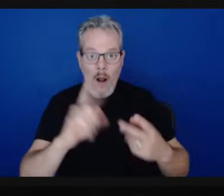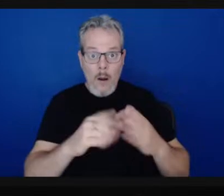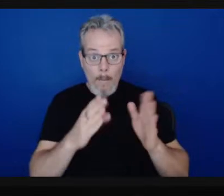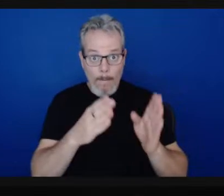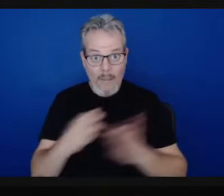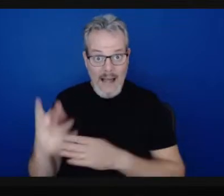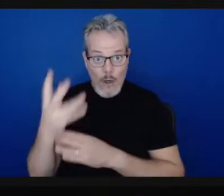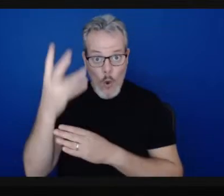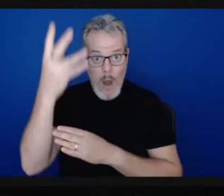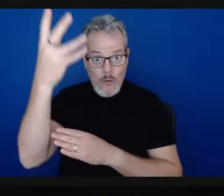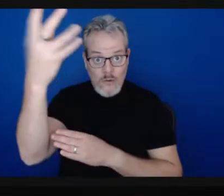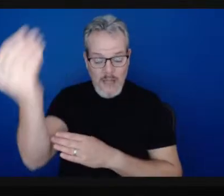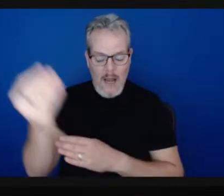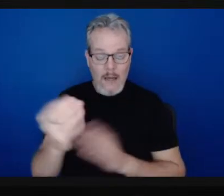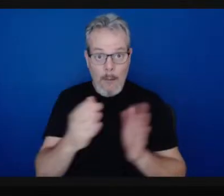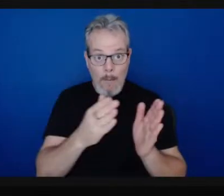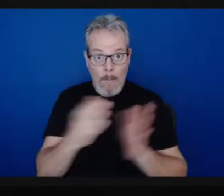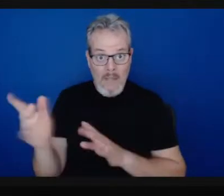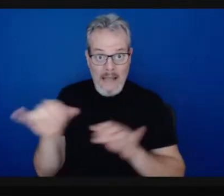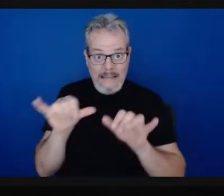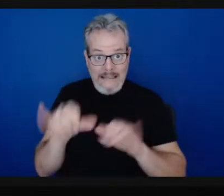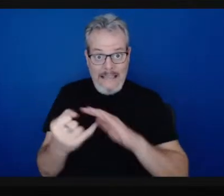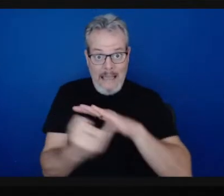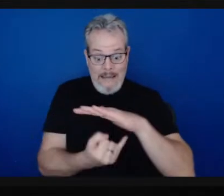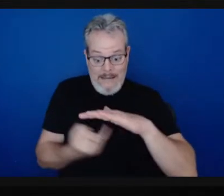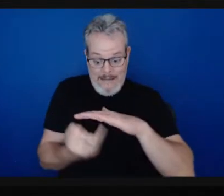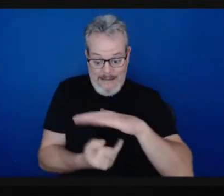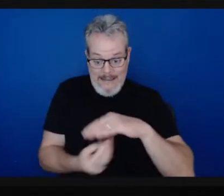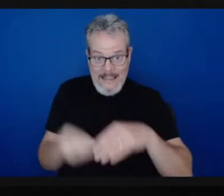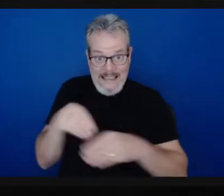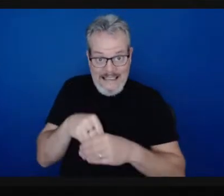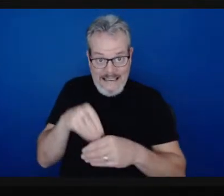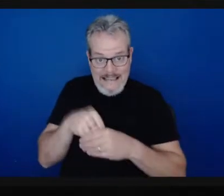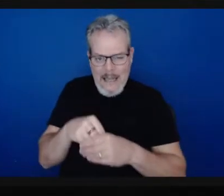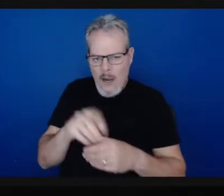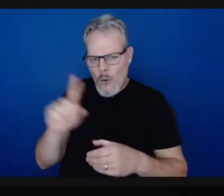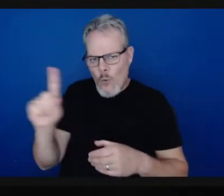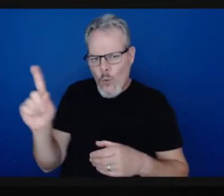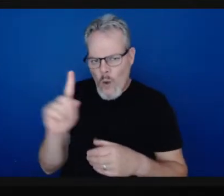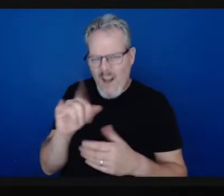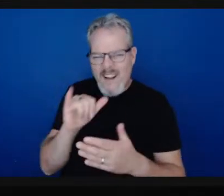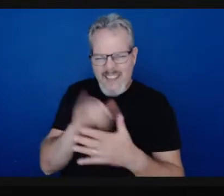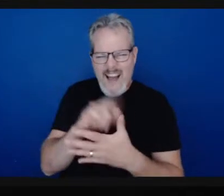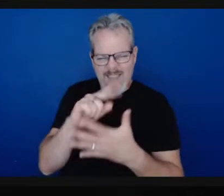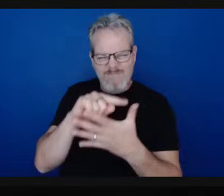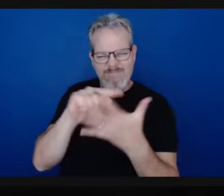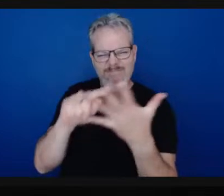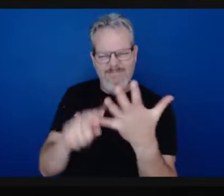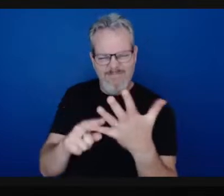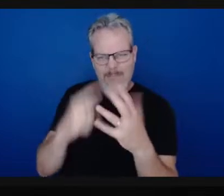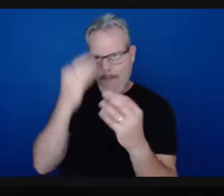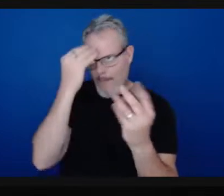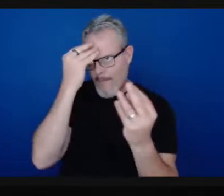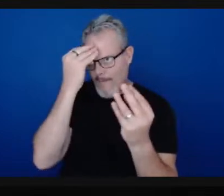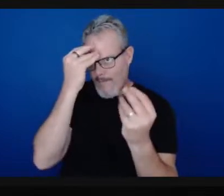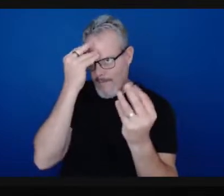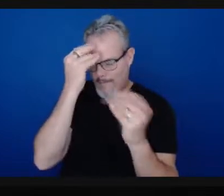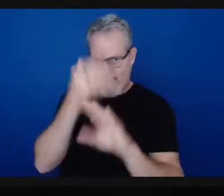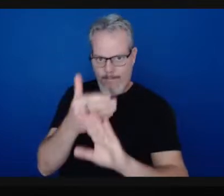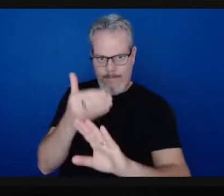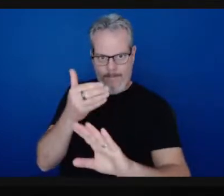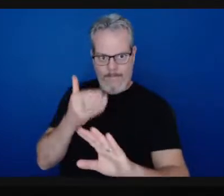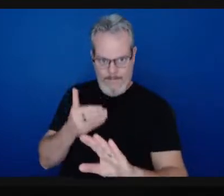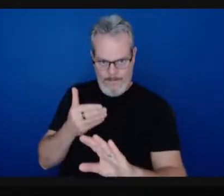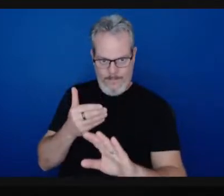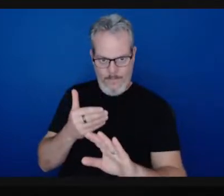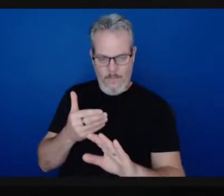stay inside? Where are you going to stay inside? That kind of thing. Just think through it. Right? That's the kind of thing that happens